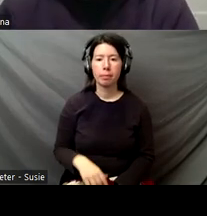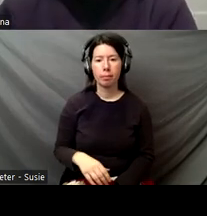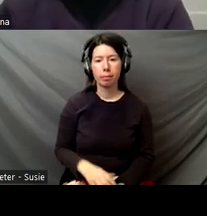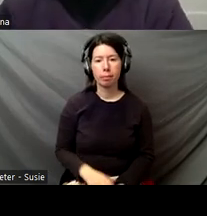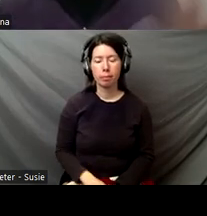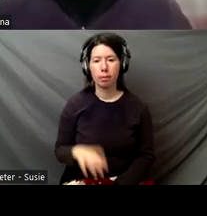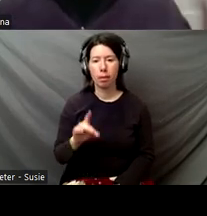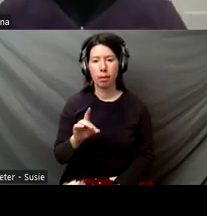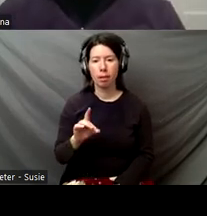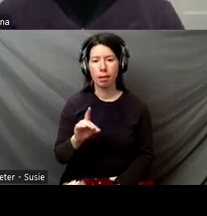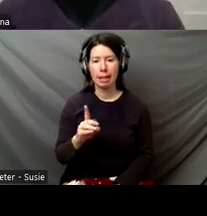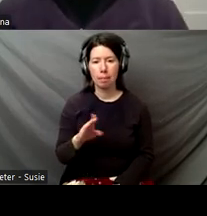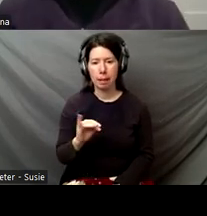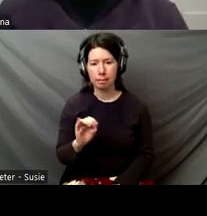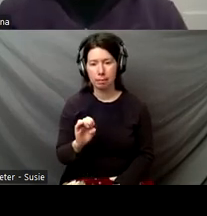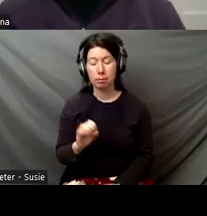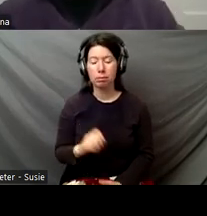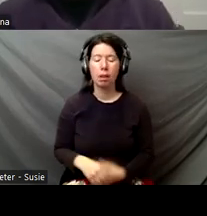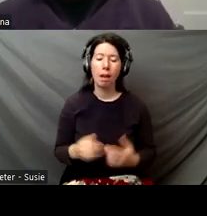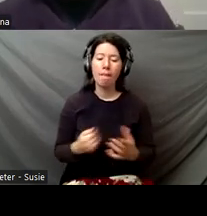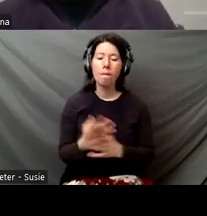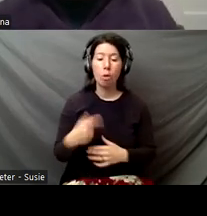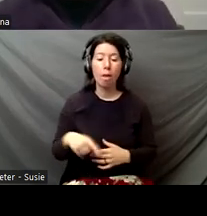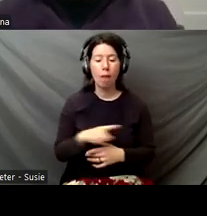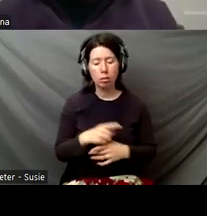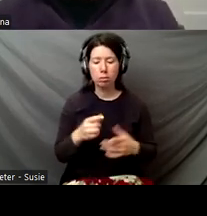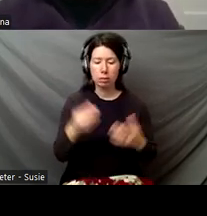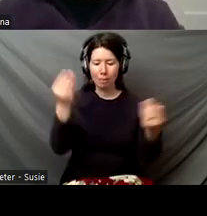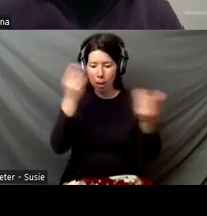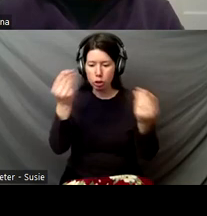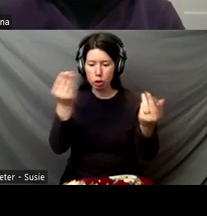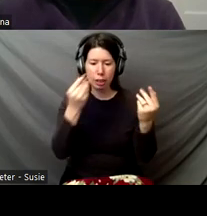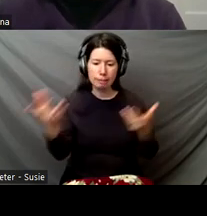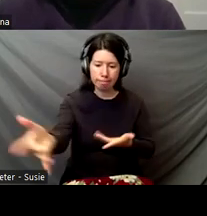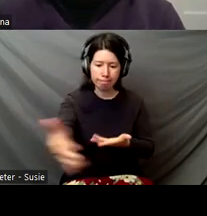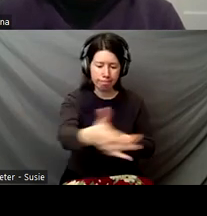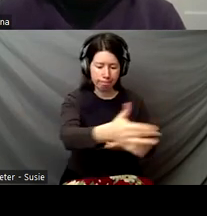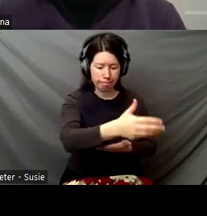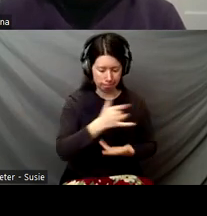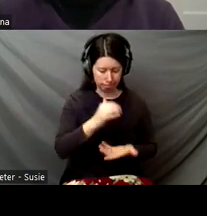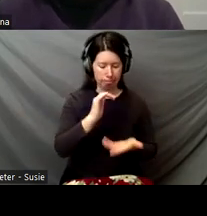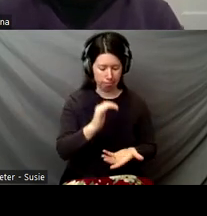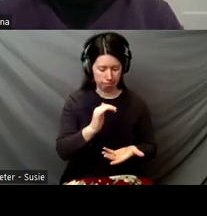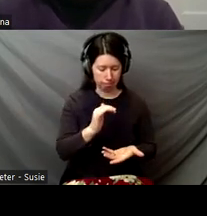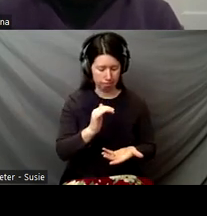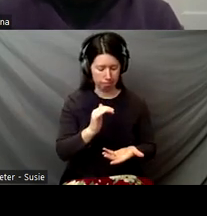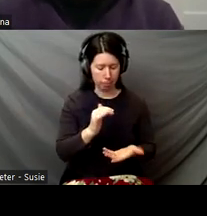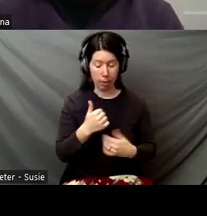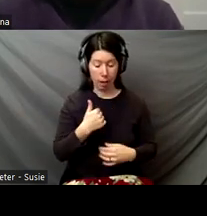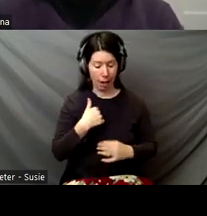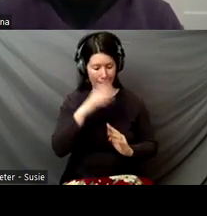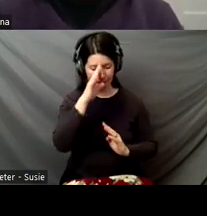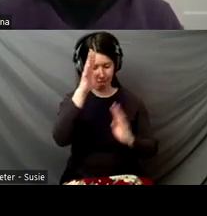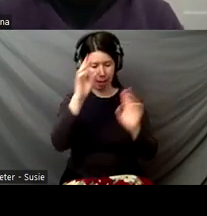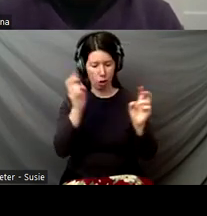a few of us, you know, pulled together a lot of information, and then I kind of came up with a list of topics that we might want